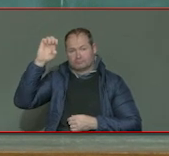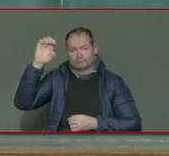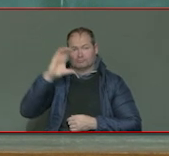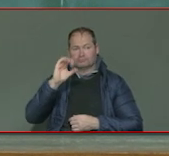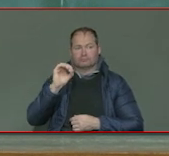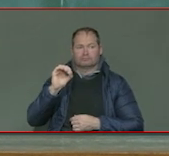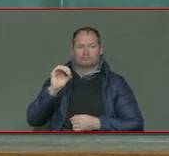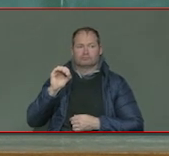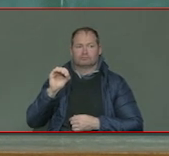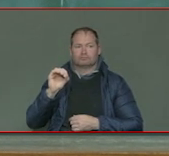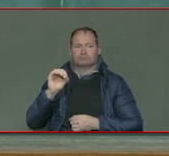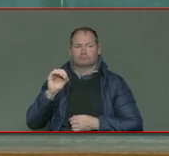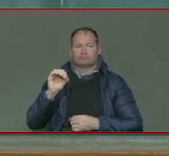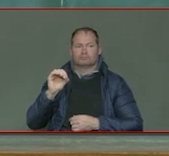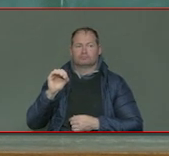keep x,